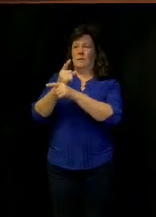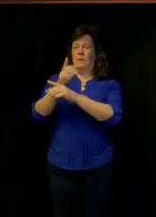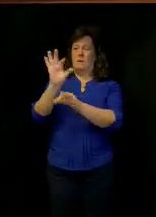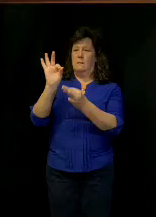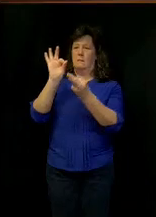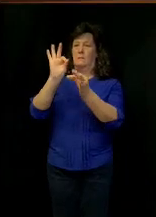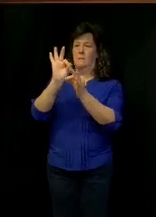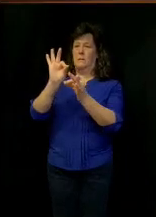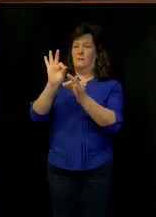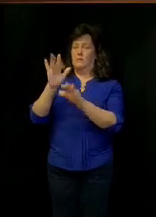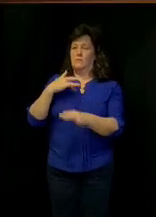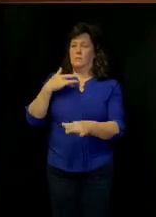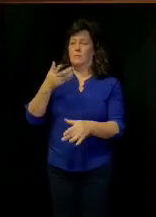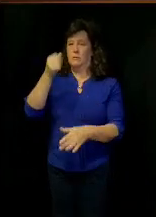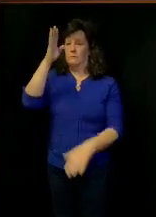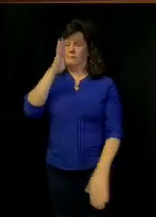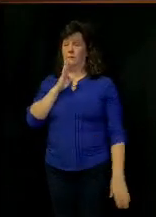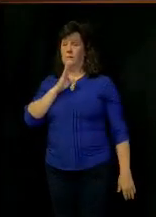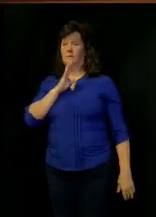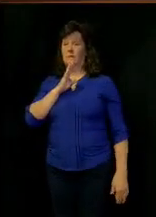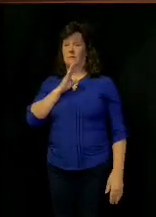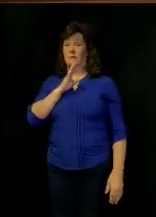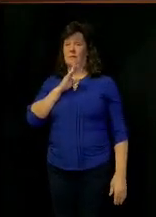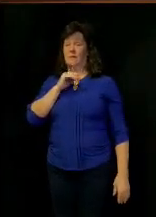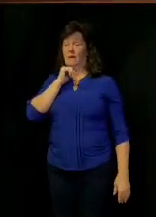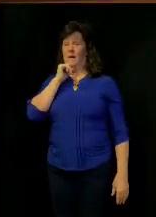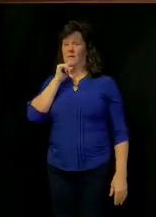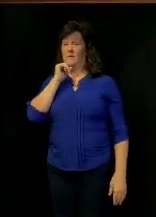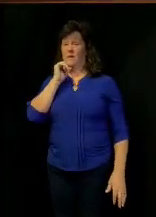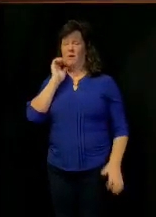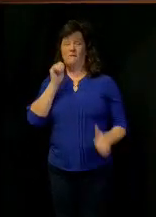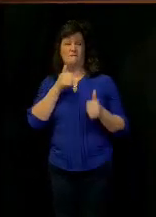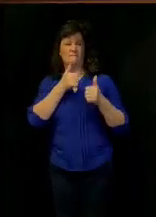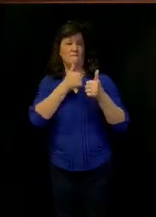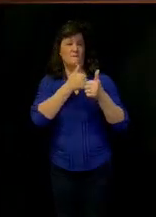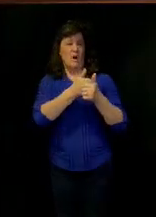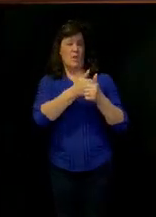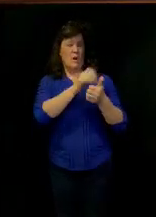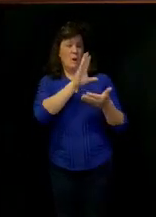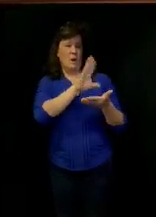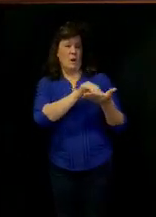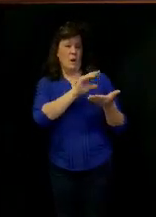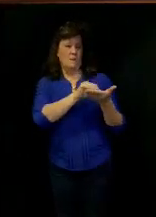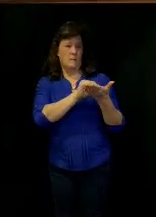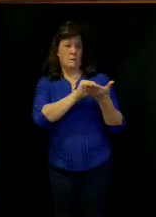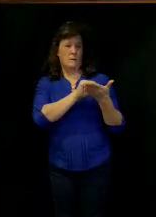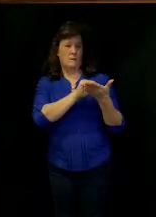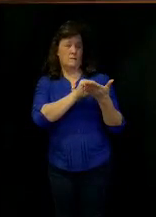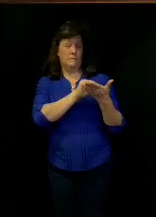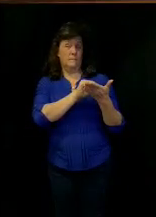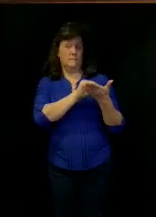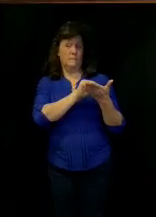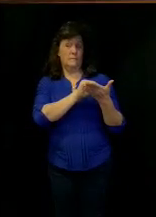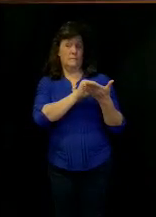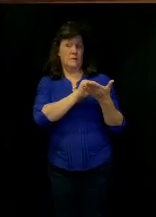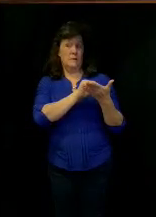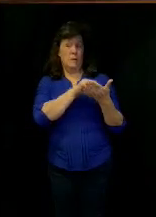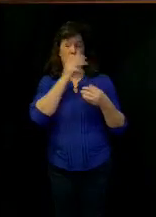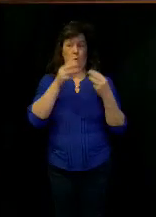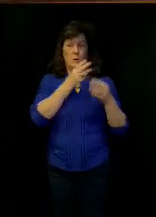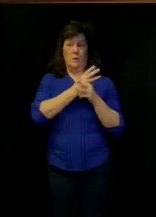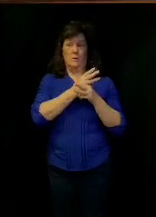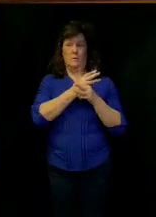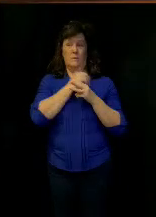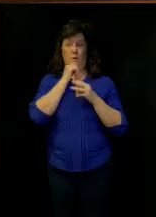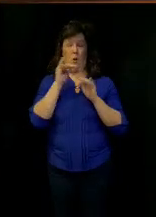God. Check this out now. He says, don't be conformed to this world. That word conformed means pressure from the outside.